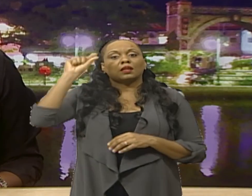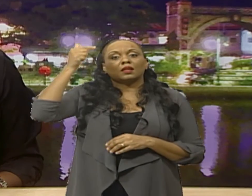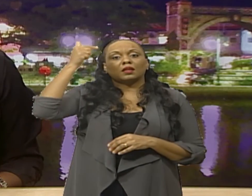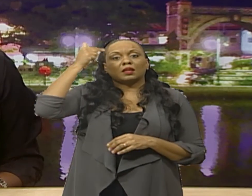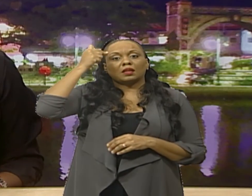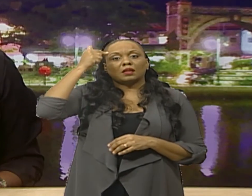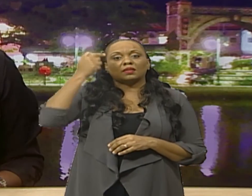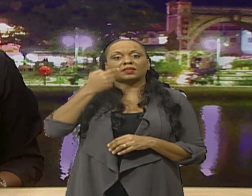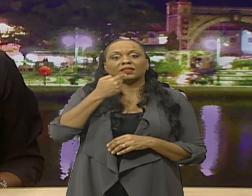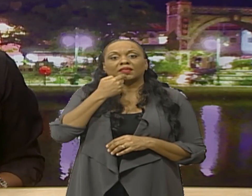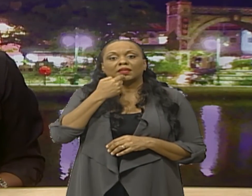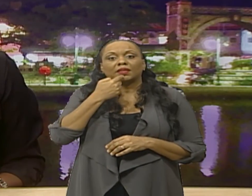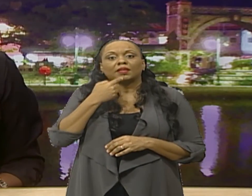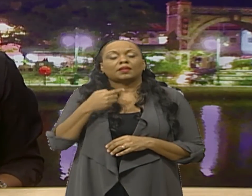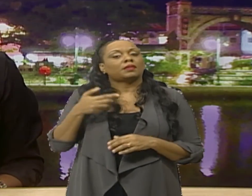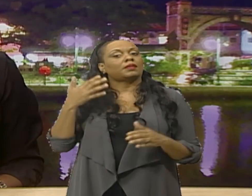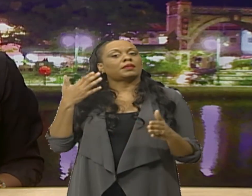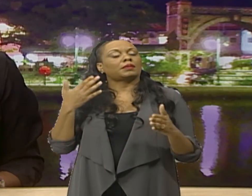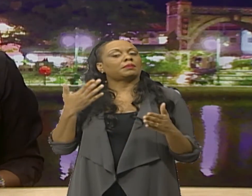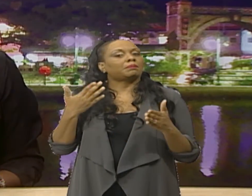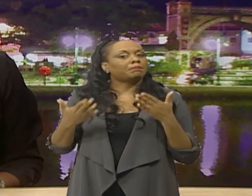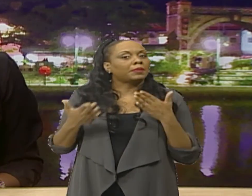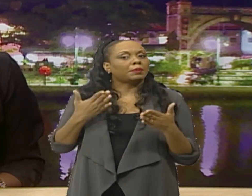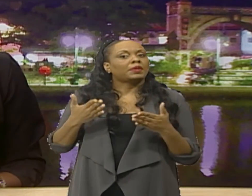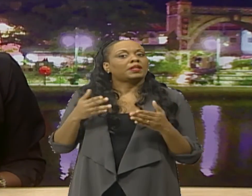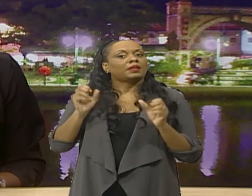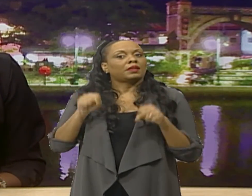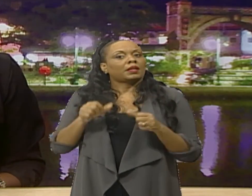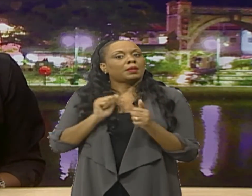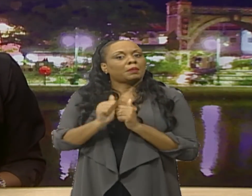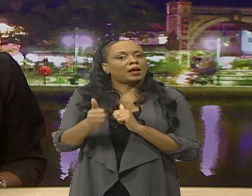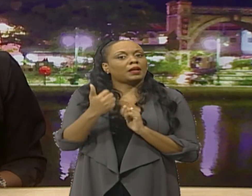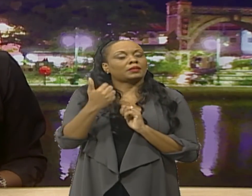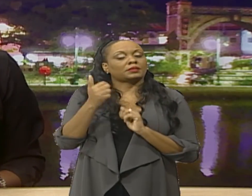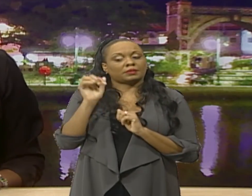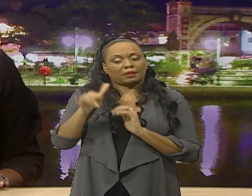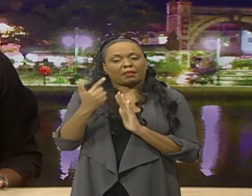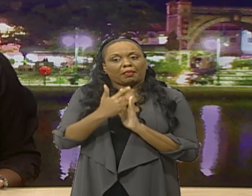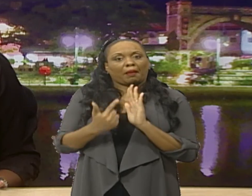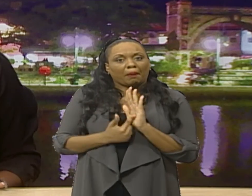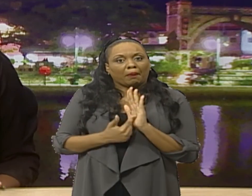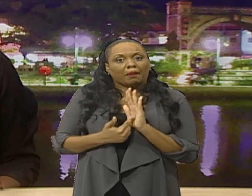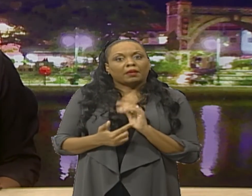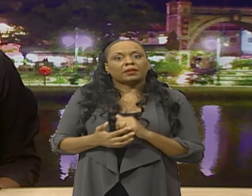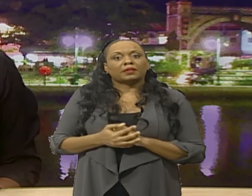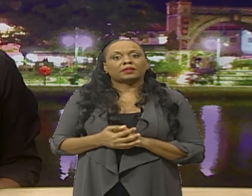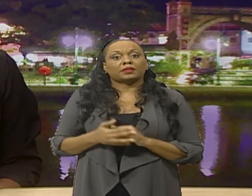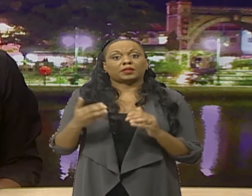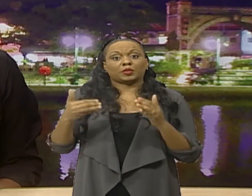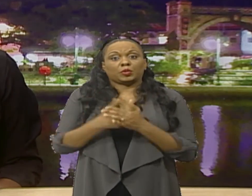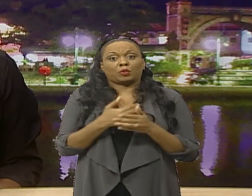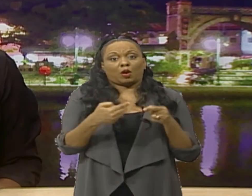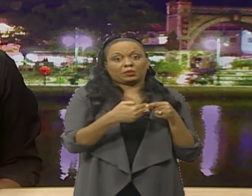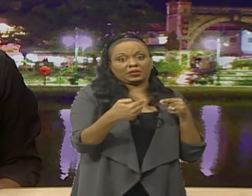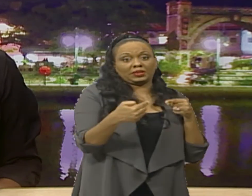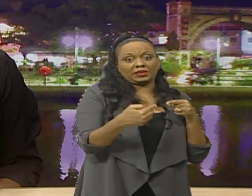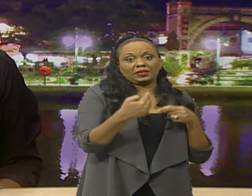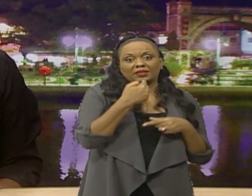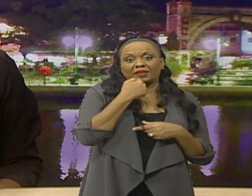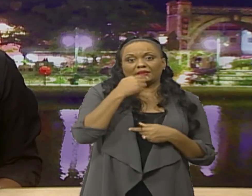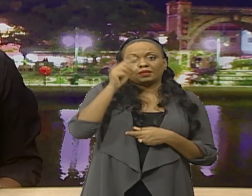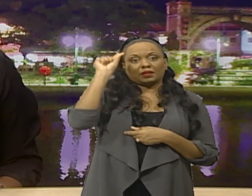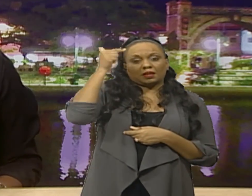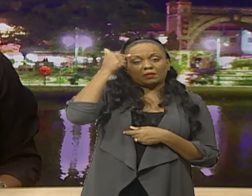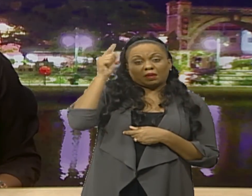administration indicated a desire to have such laws passed by March. The main opposition, New Democratic Party, has